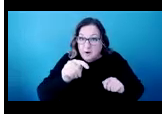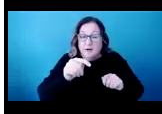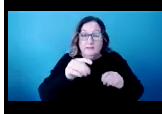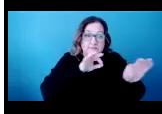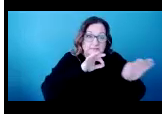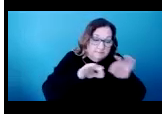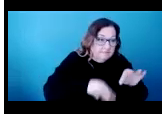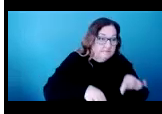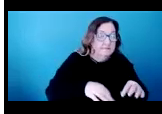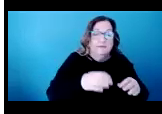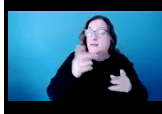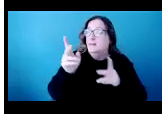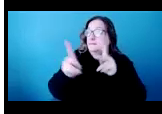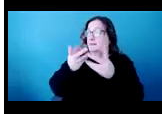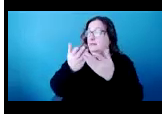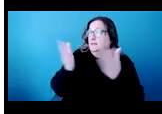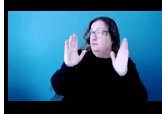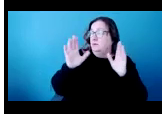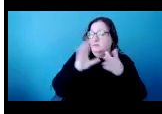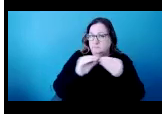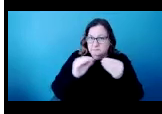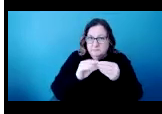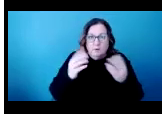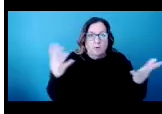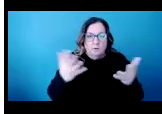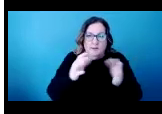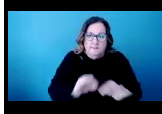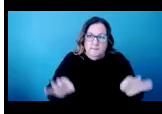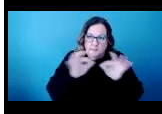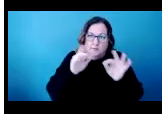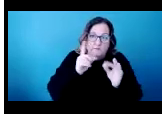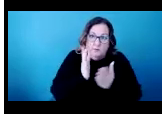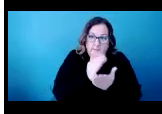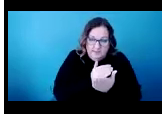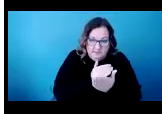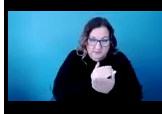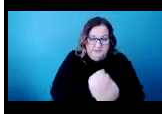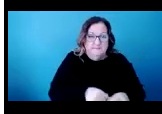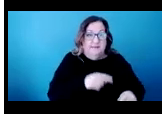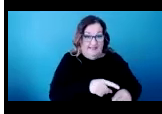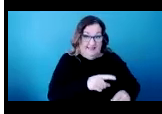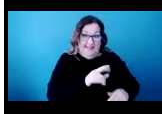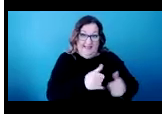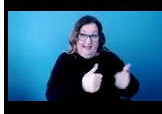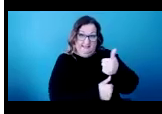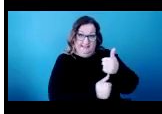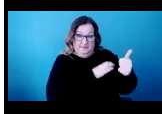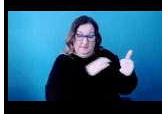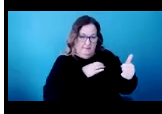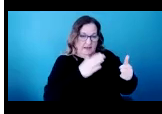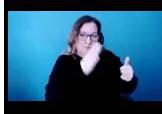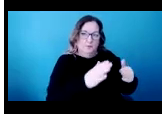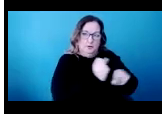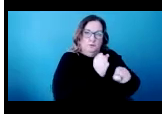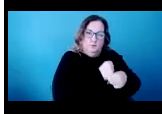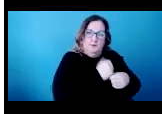should be funded, what should be prioritized in the budget, and then they come up with a list of their priorities of what they think should be